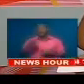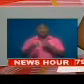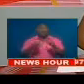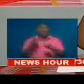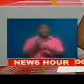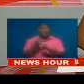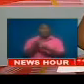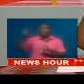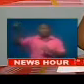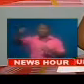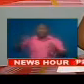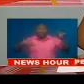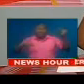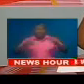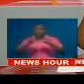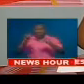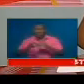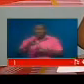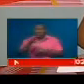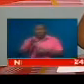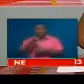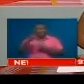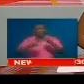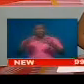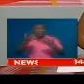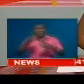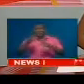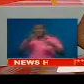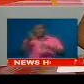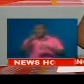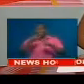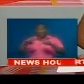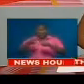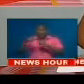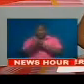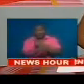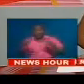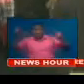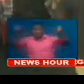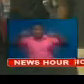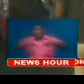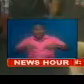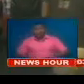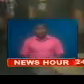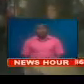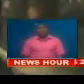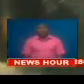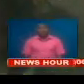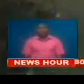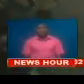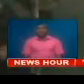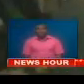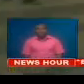some international spies with more than 30 artists coming from 10 different countries.